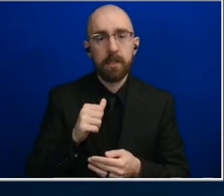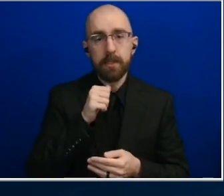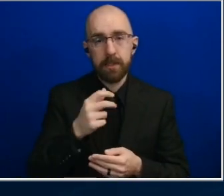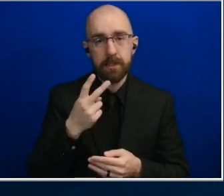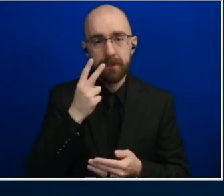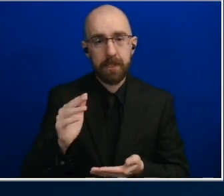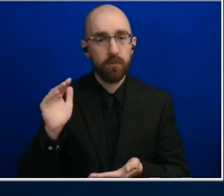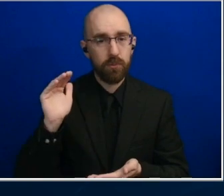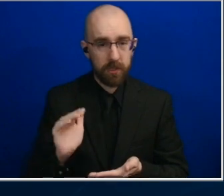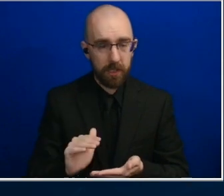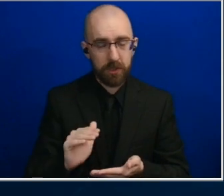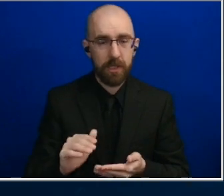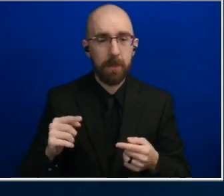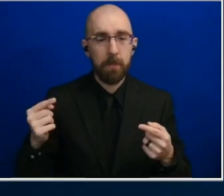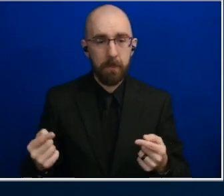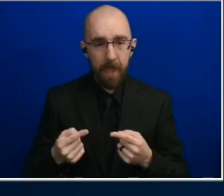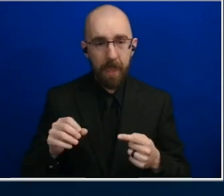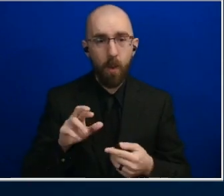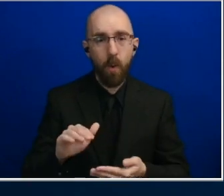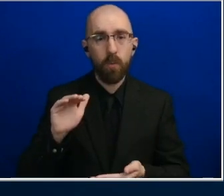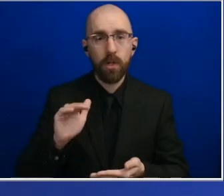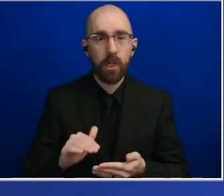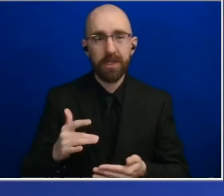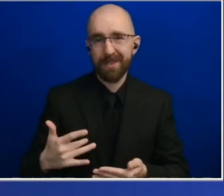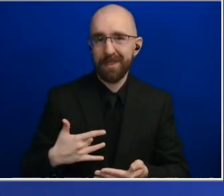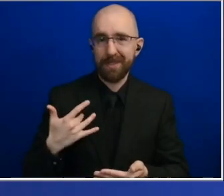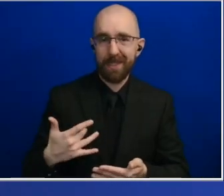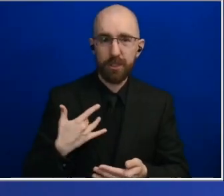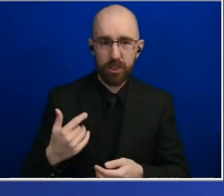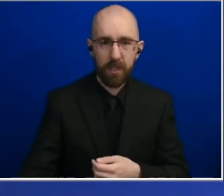pain or a reduction in the sensation.